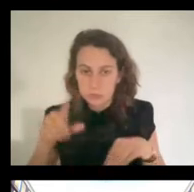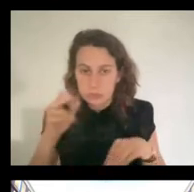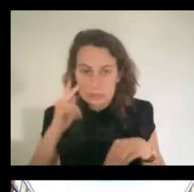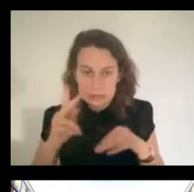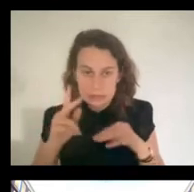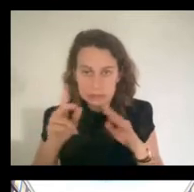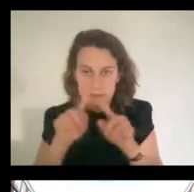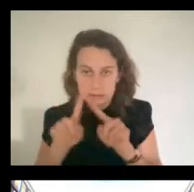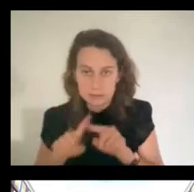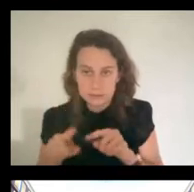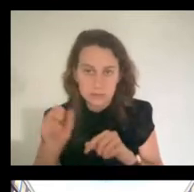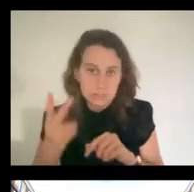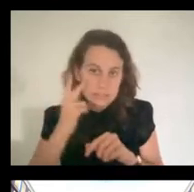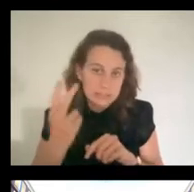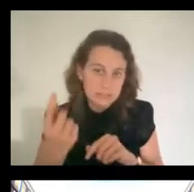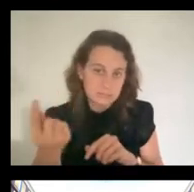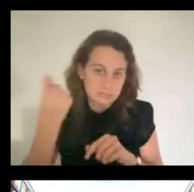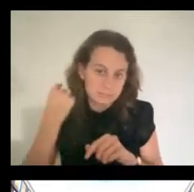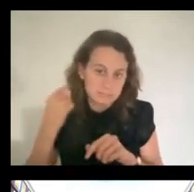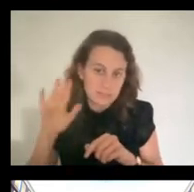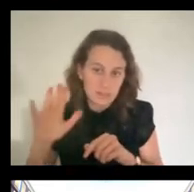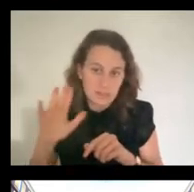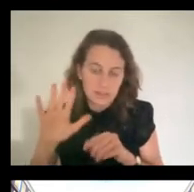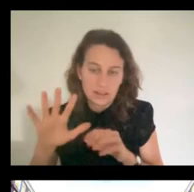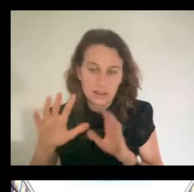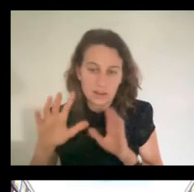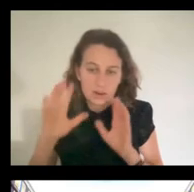also see them behind Lorraine and Lei and their avatars there.